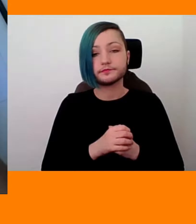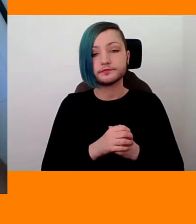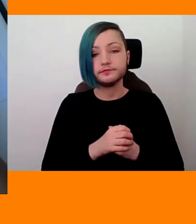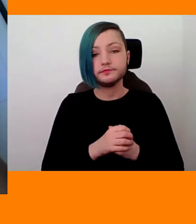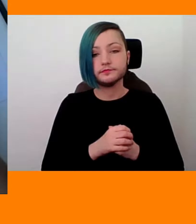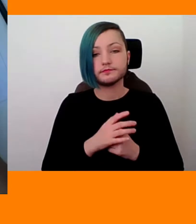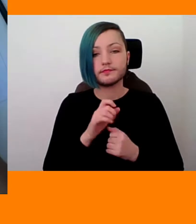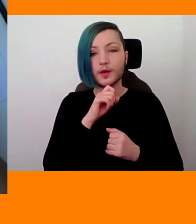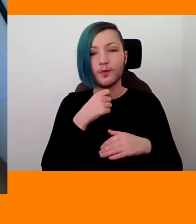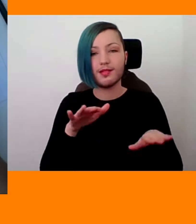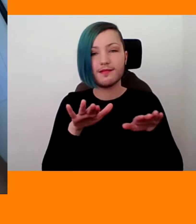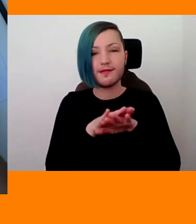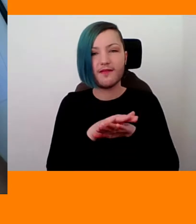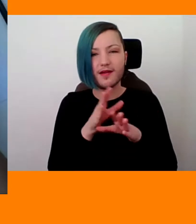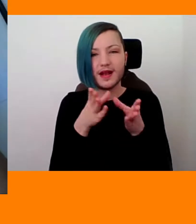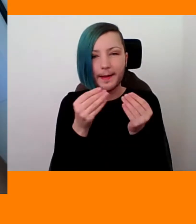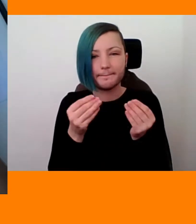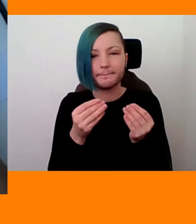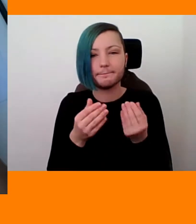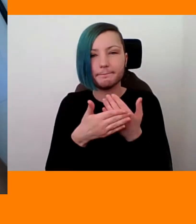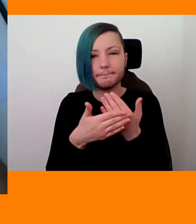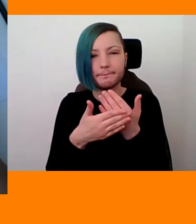I'm going to fill in those gaps.